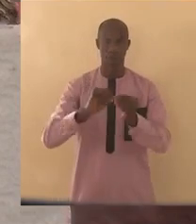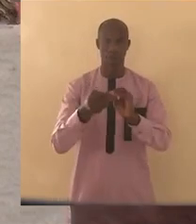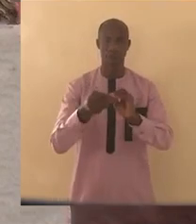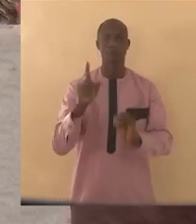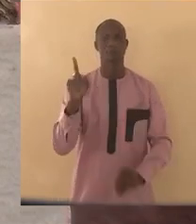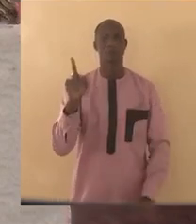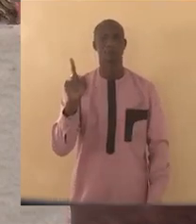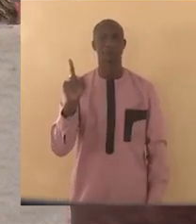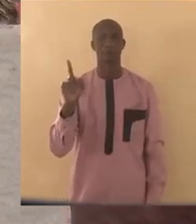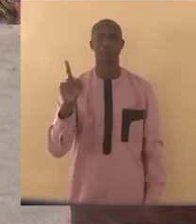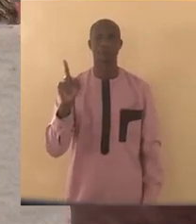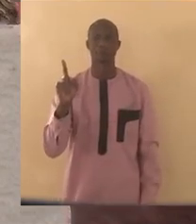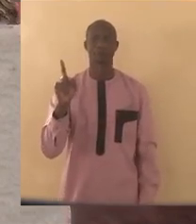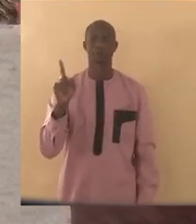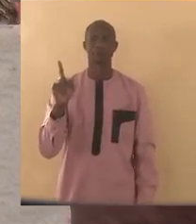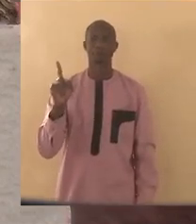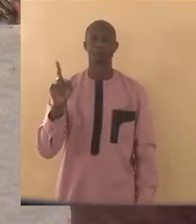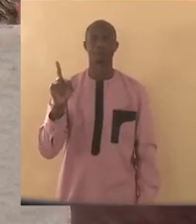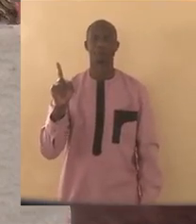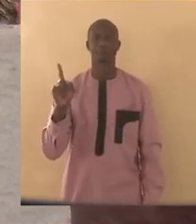Question number one.